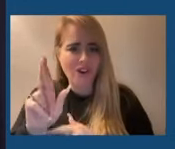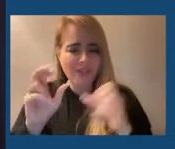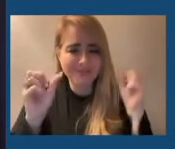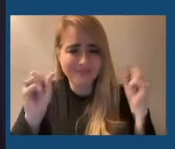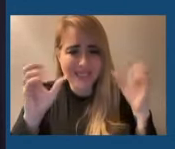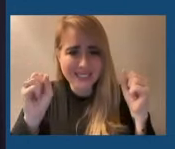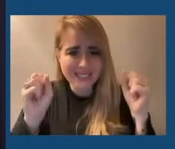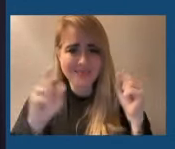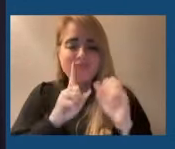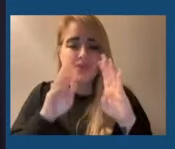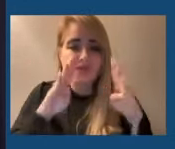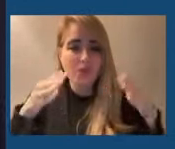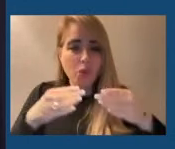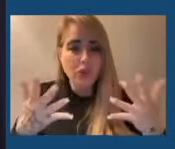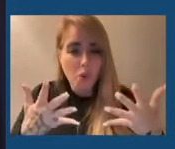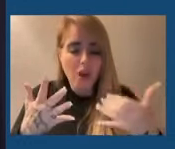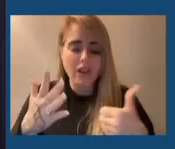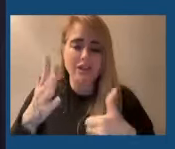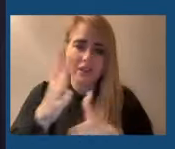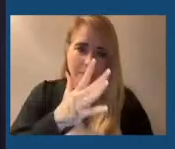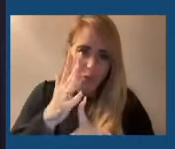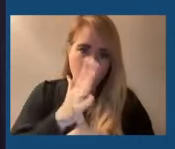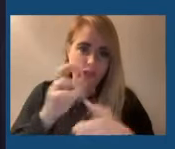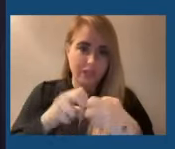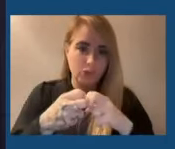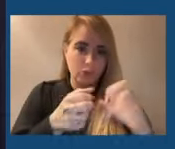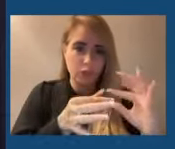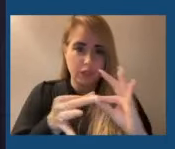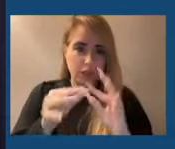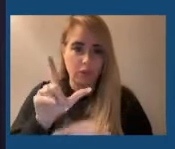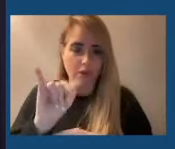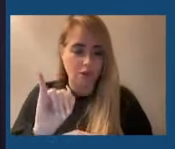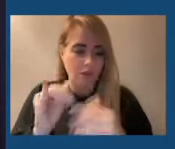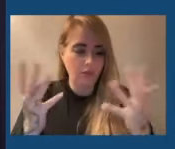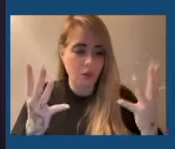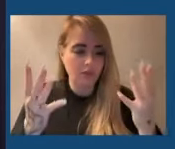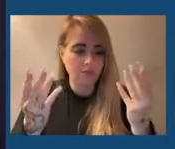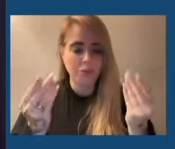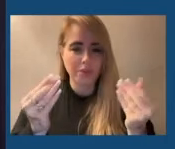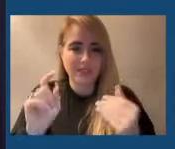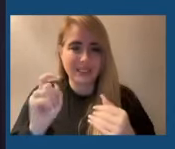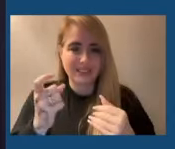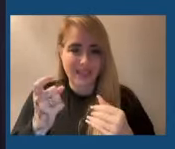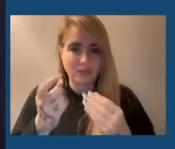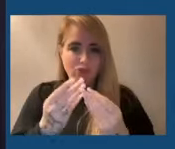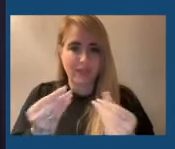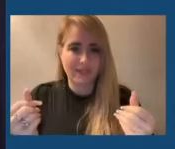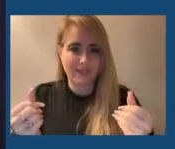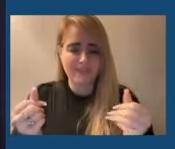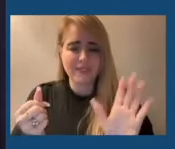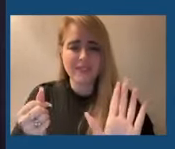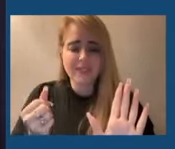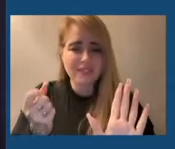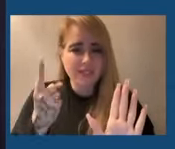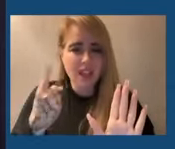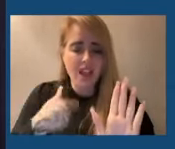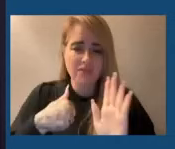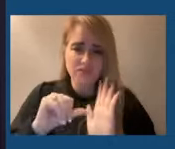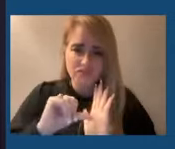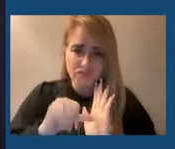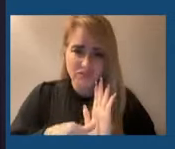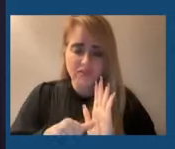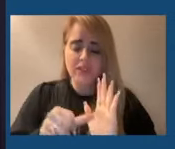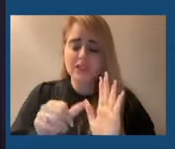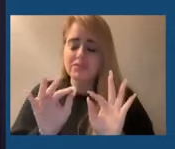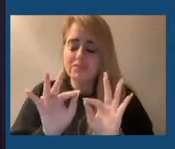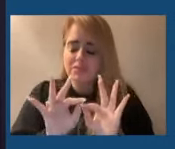really on the number one issue when we talk about Long Island. It's about property tax relief. And I can't stress that it's very